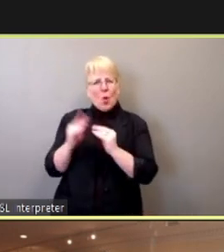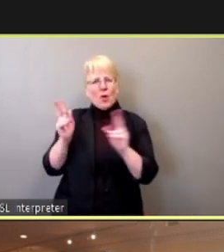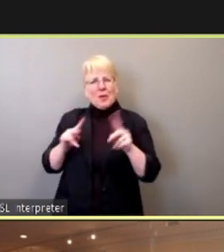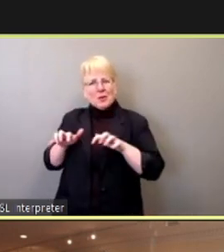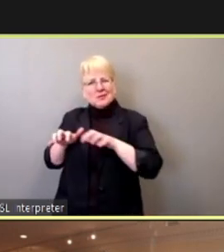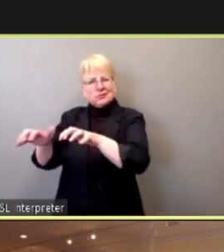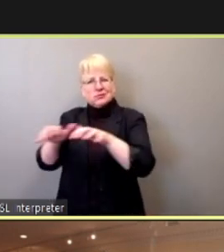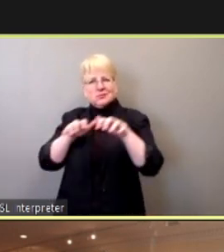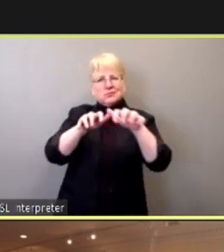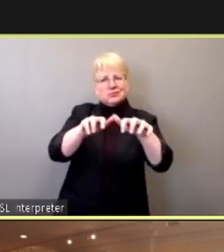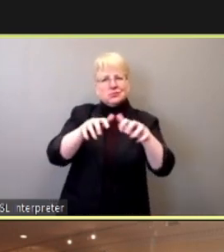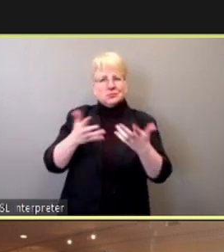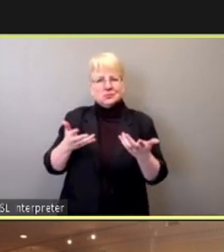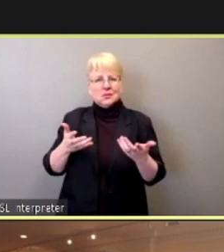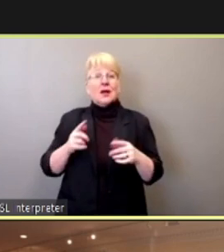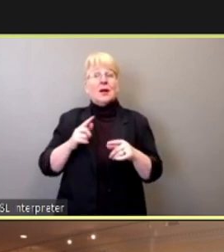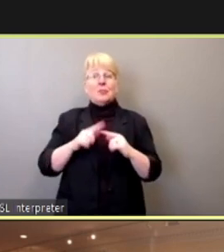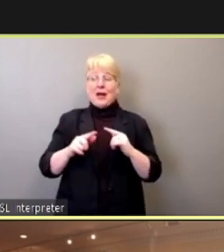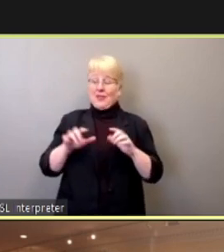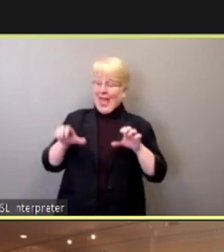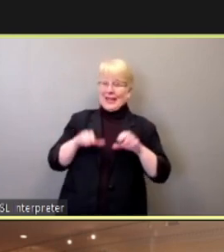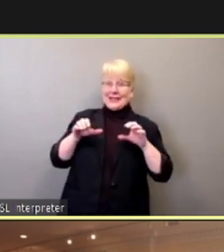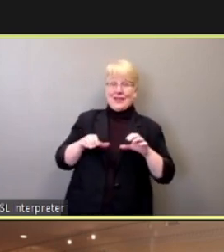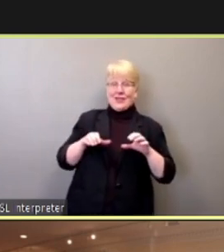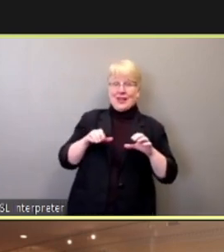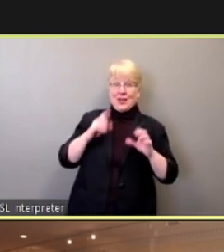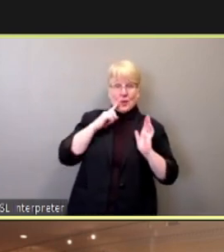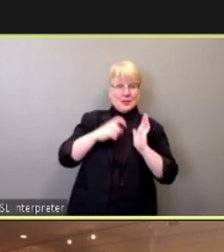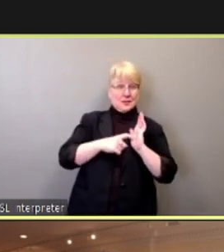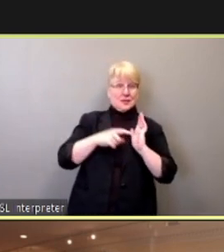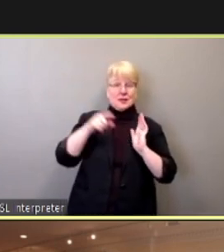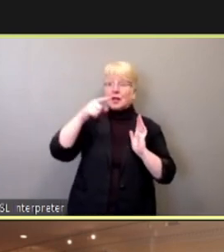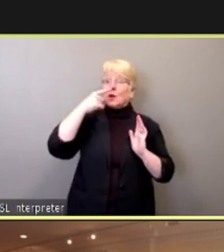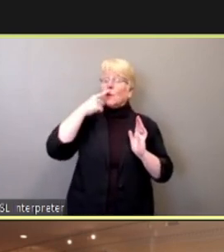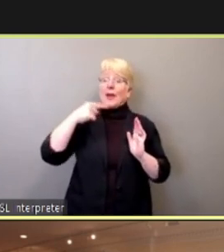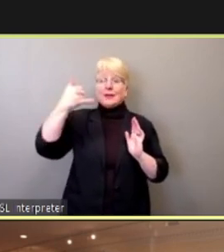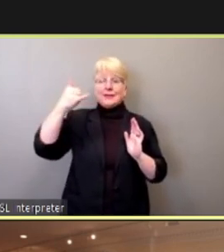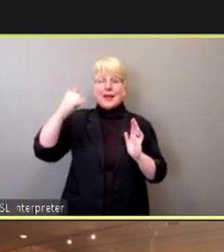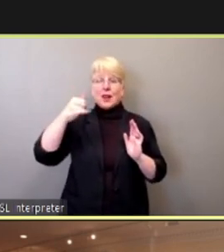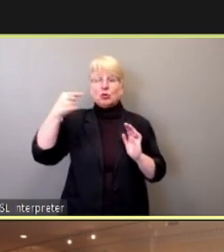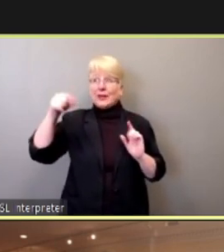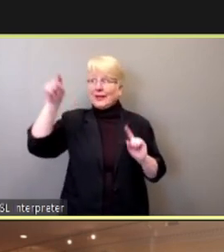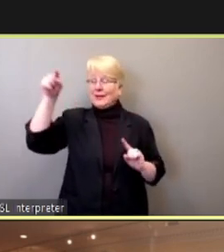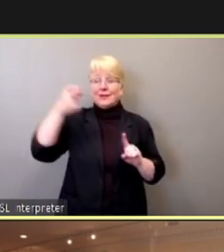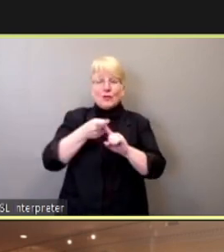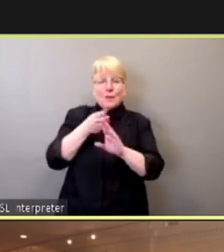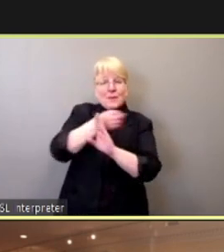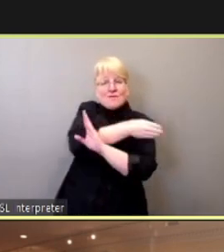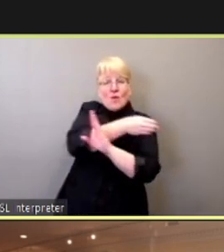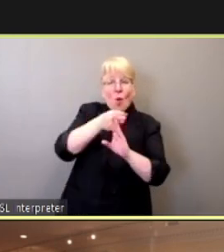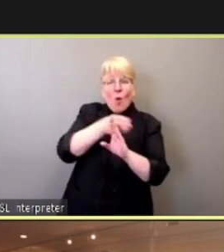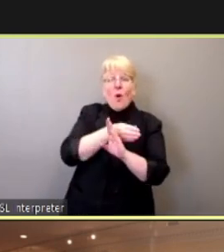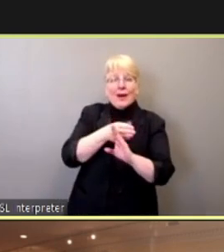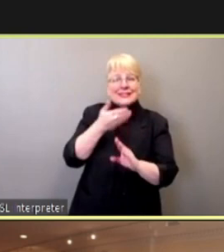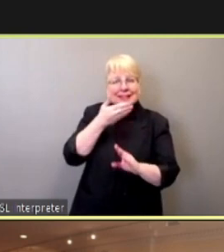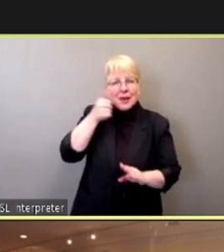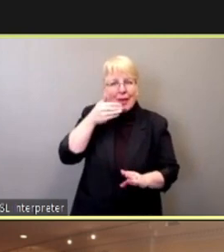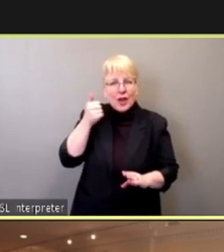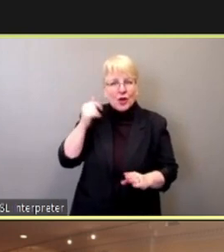does correspond directly with what we're seeing in our red, yellow, and green mapping. Next slide, please.